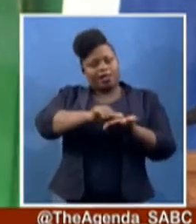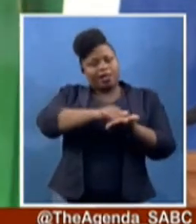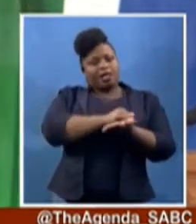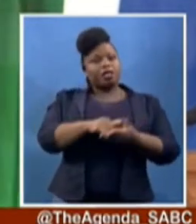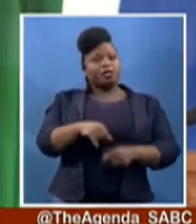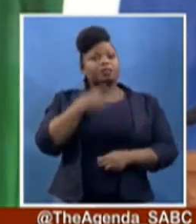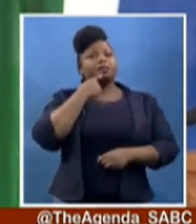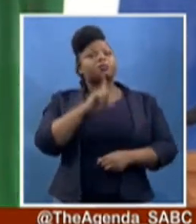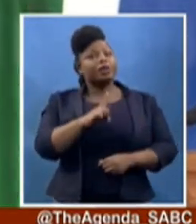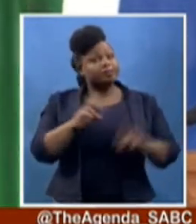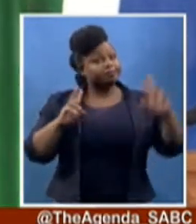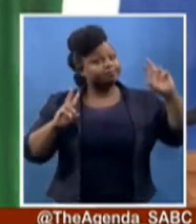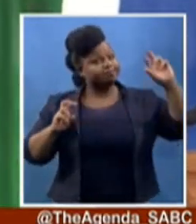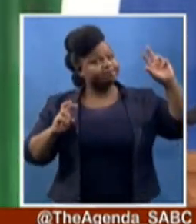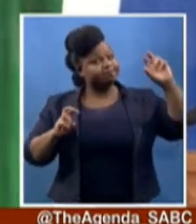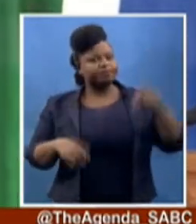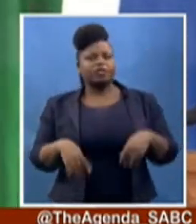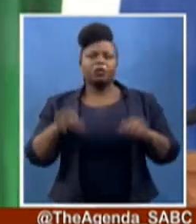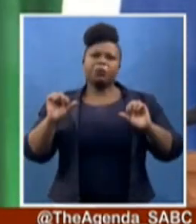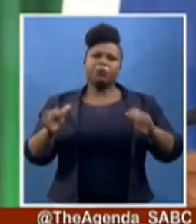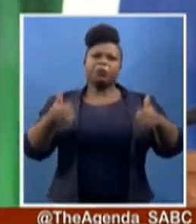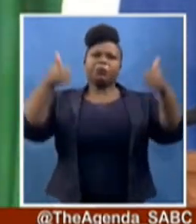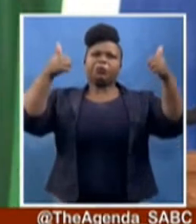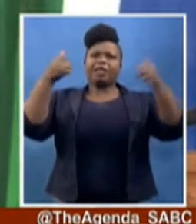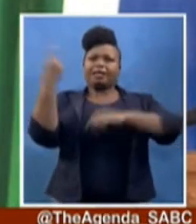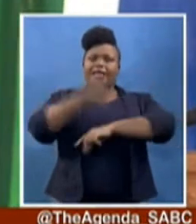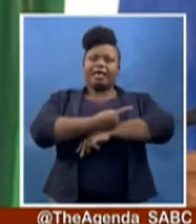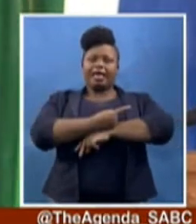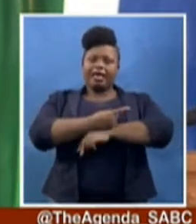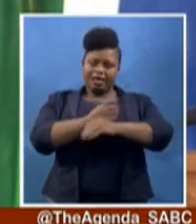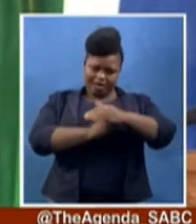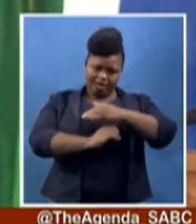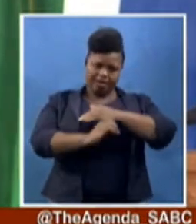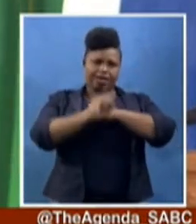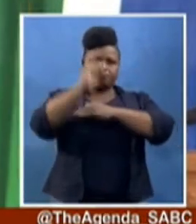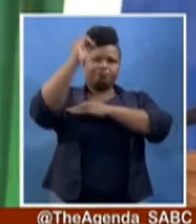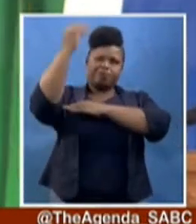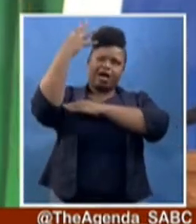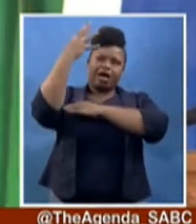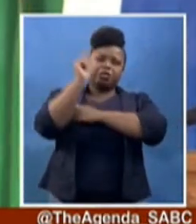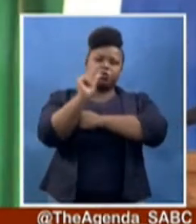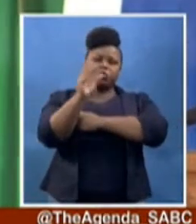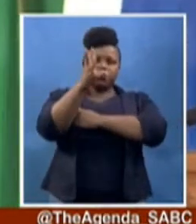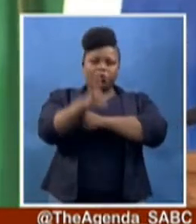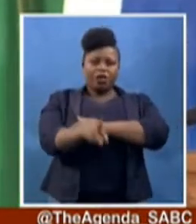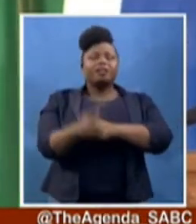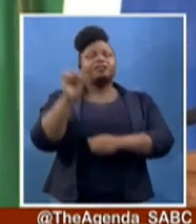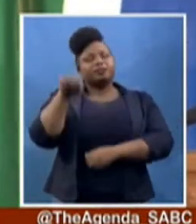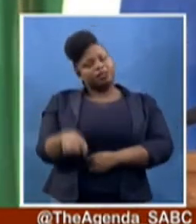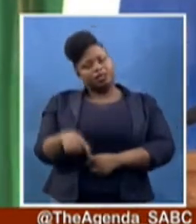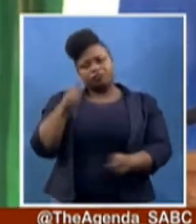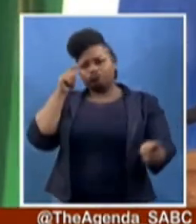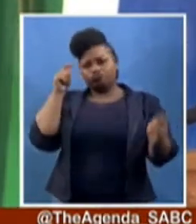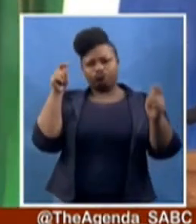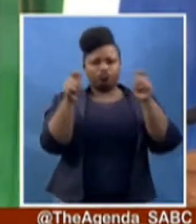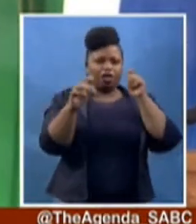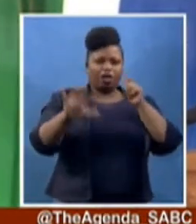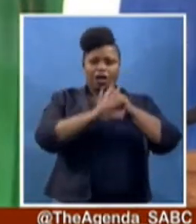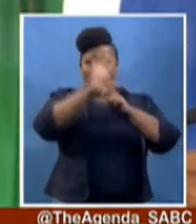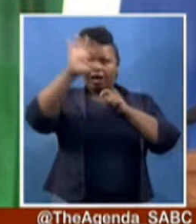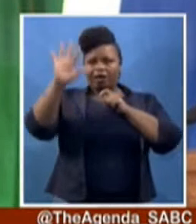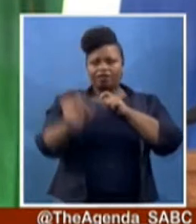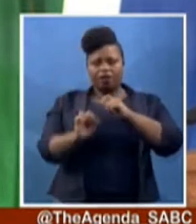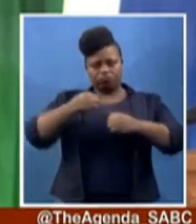rising upon Africa. Yes, the regeneration of Africa belongs to this new and powerful period.